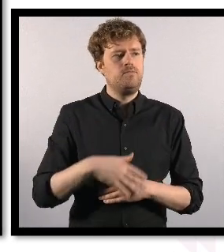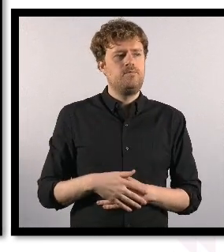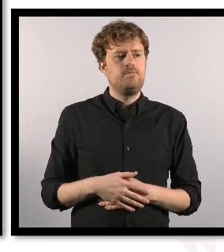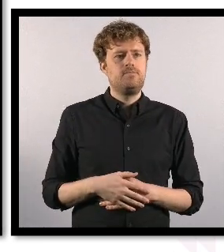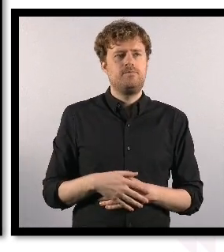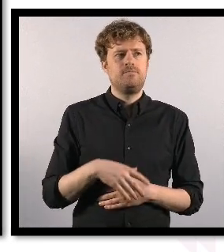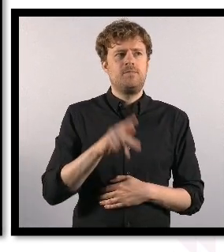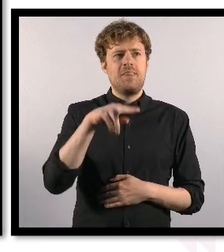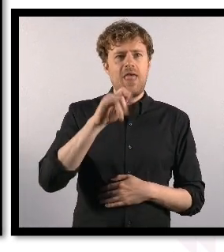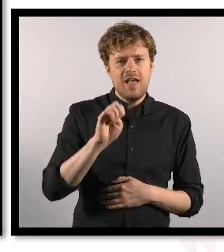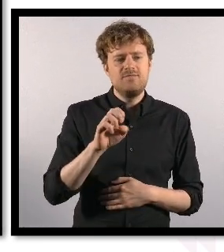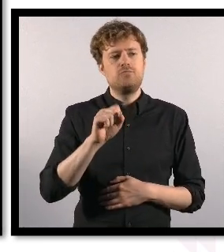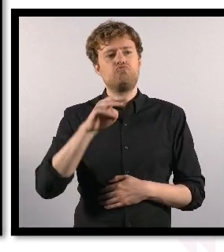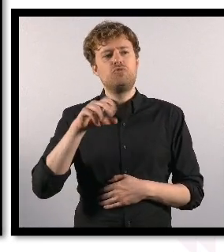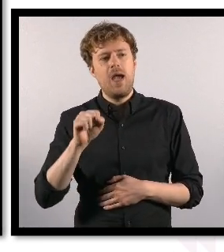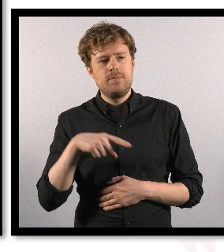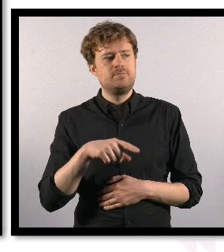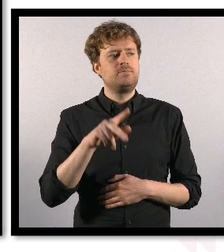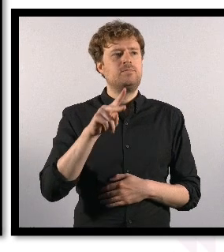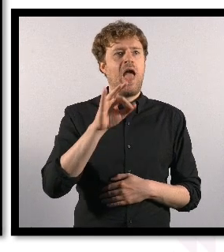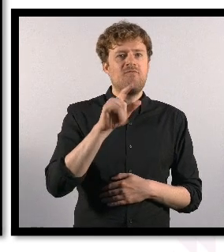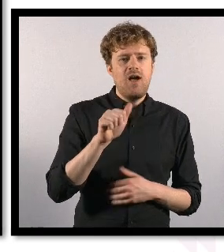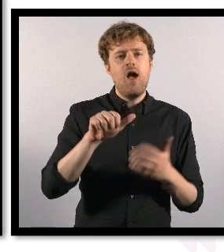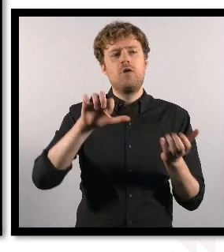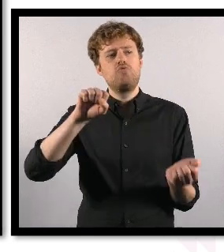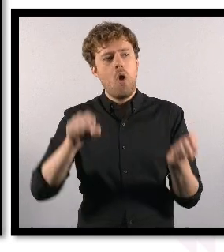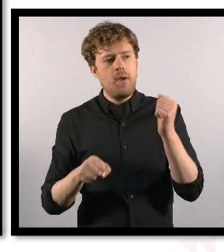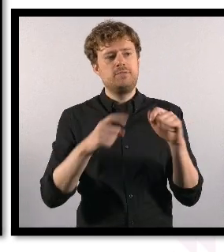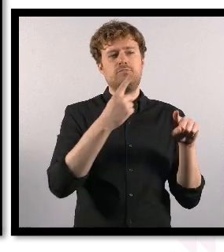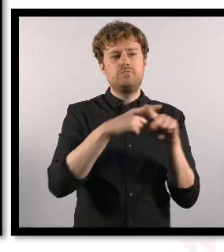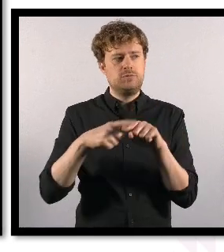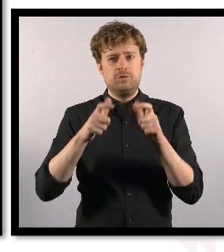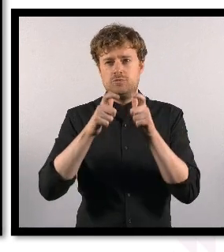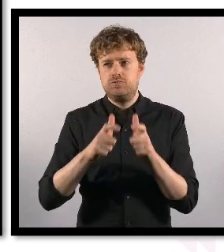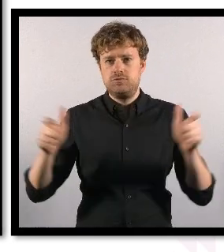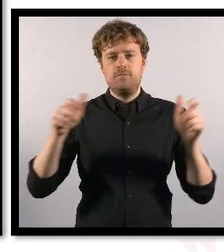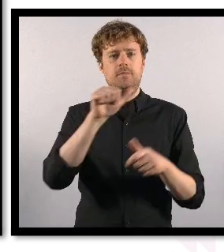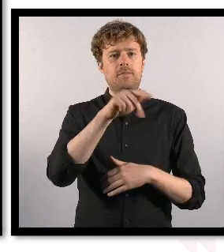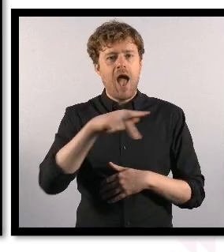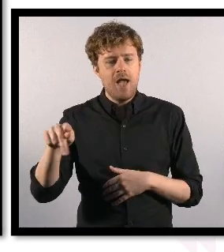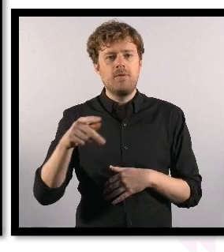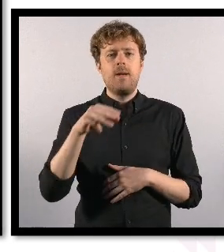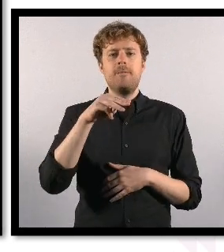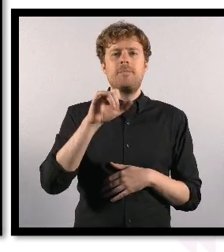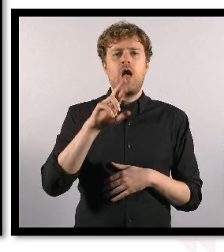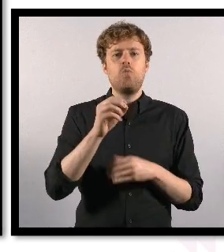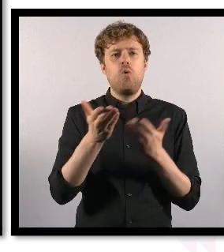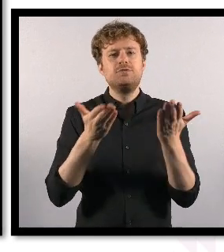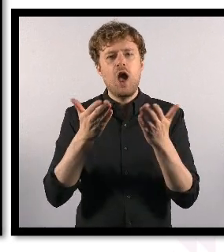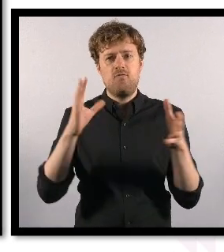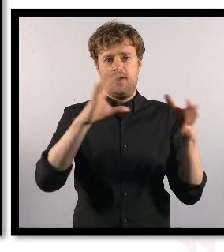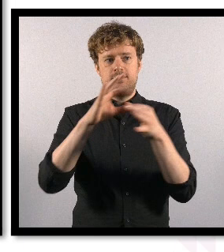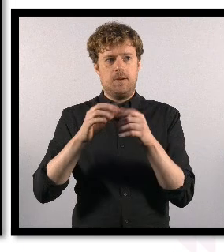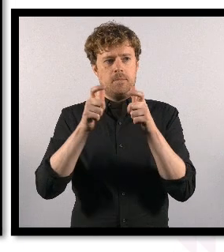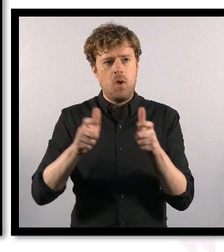microservices. But AI workloads operate at a totally different scale. If you look at state management, AI